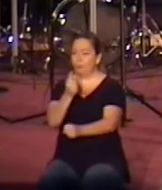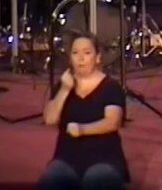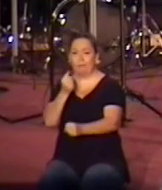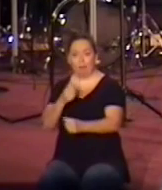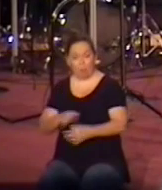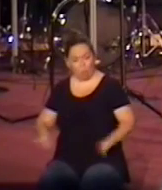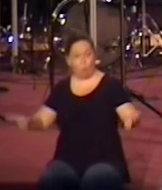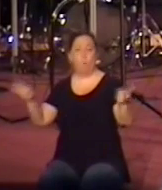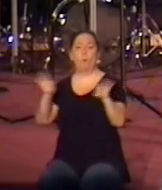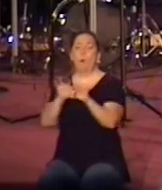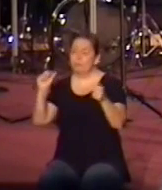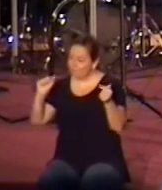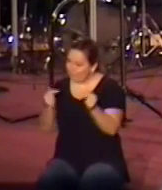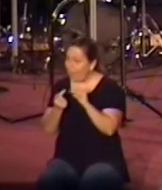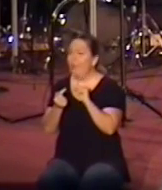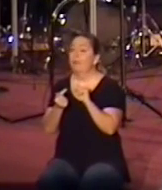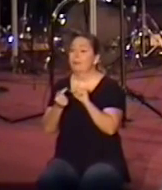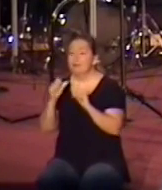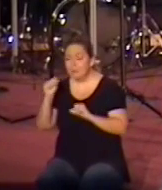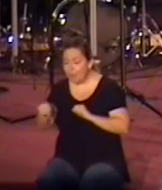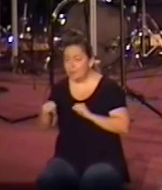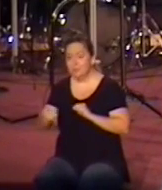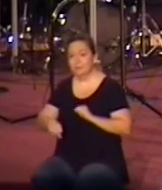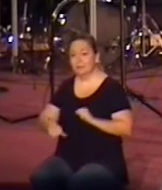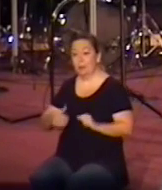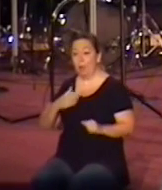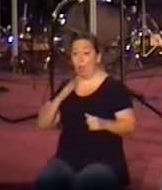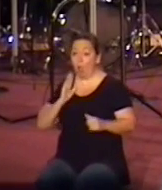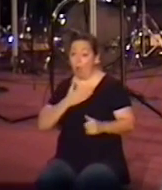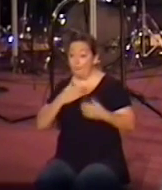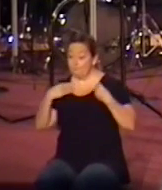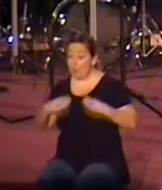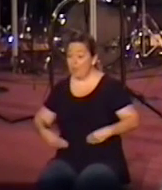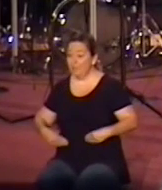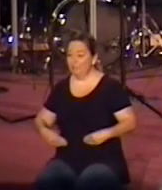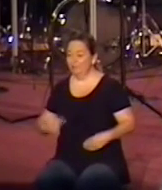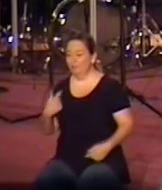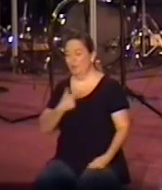worth the pain. You see, our bodies, we resist